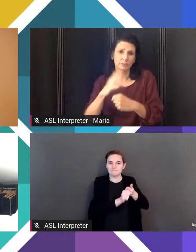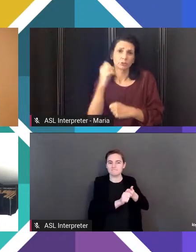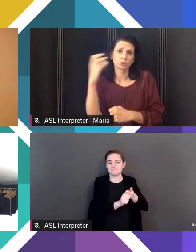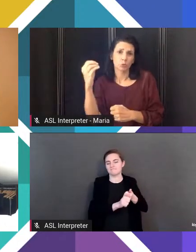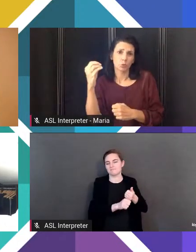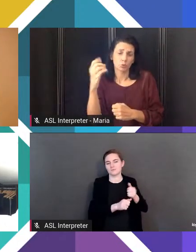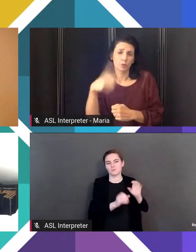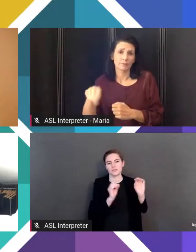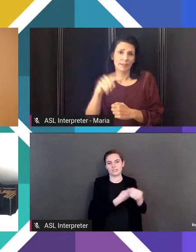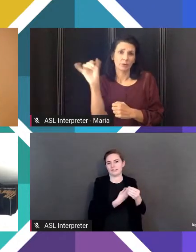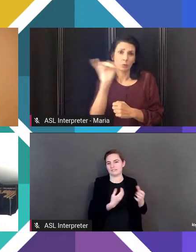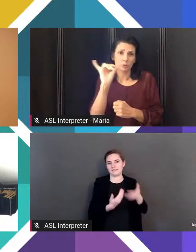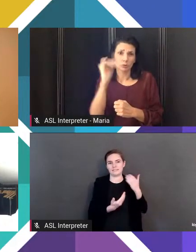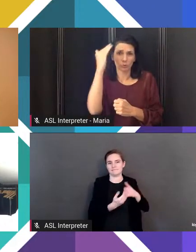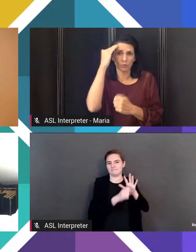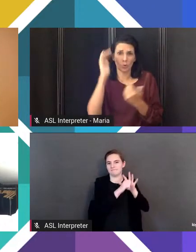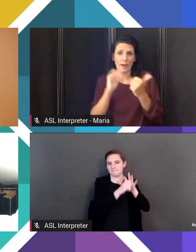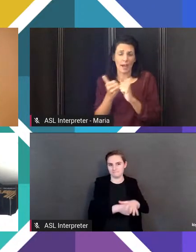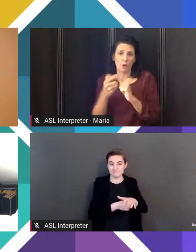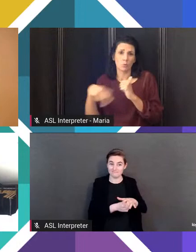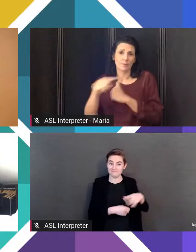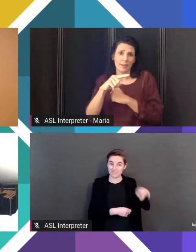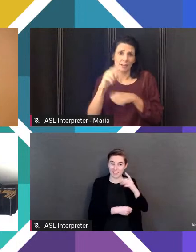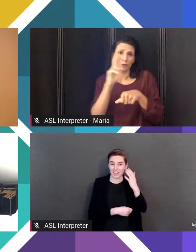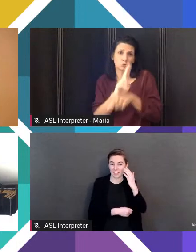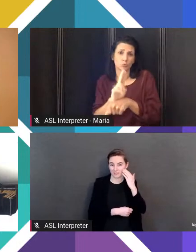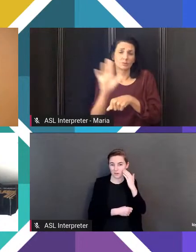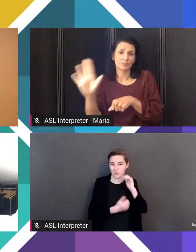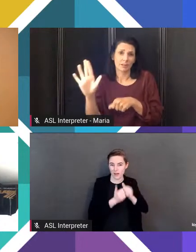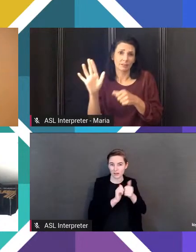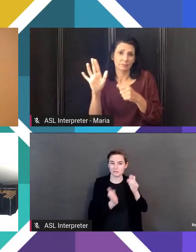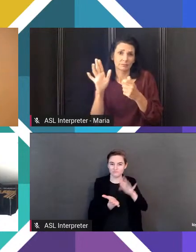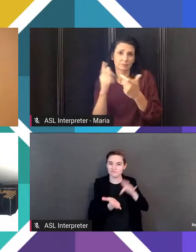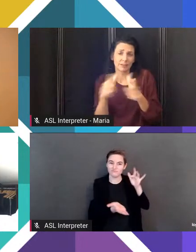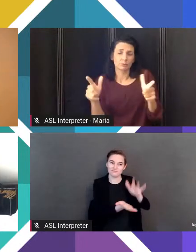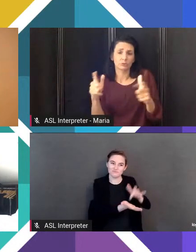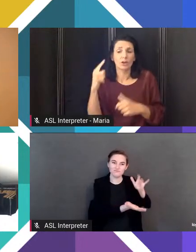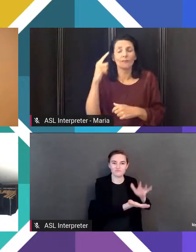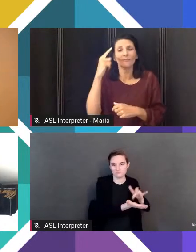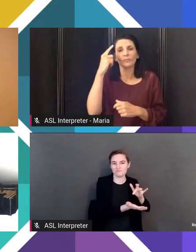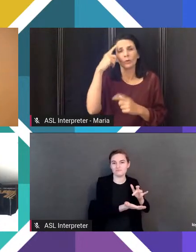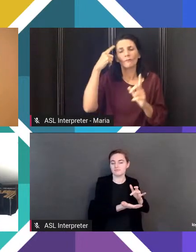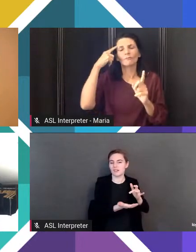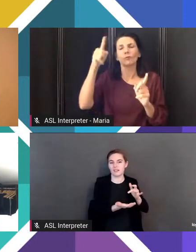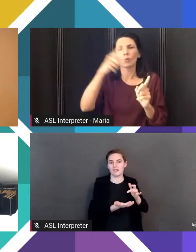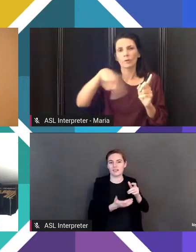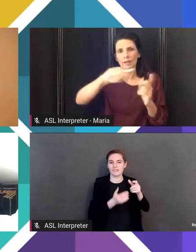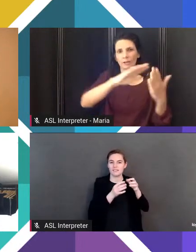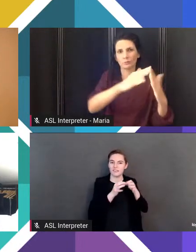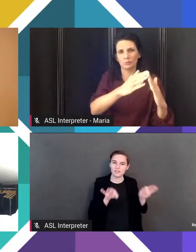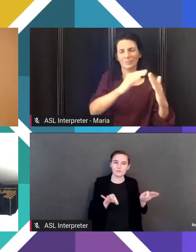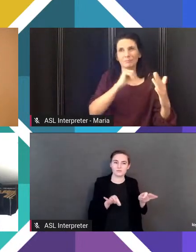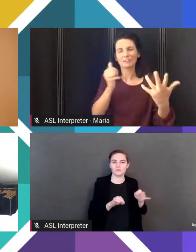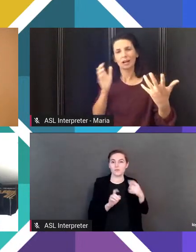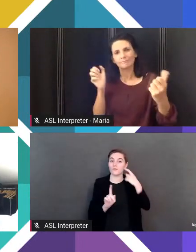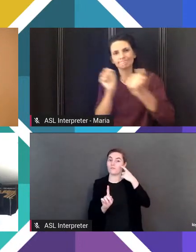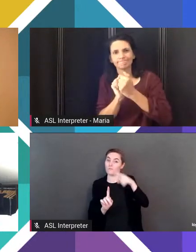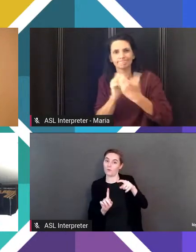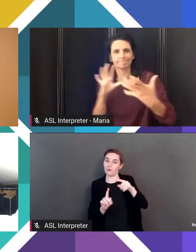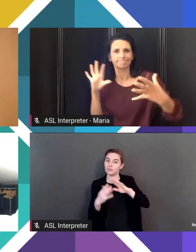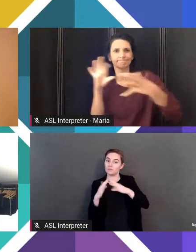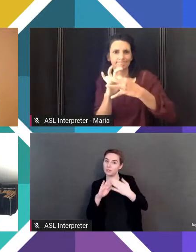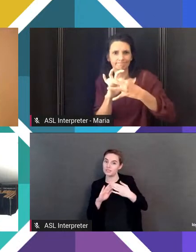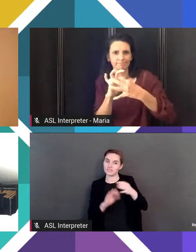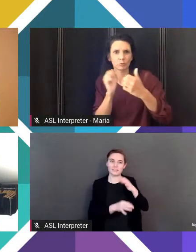also know how to use a language about for the community and not with the community that some foundations and some